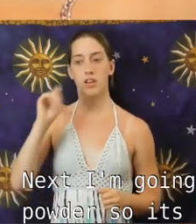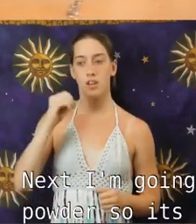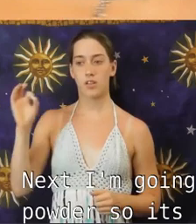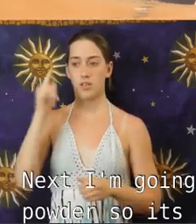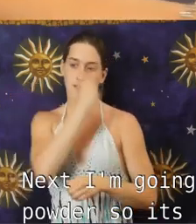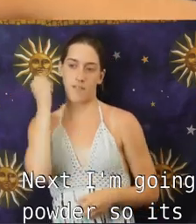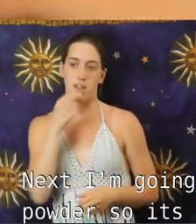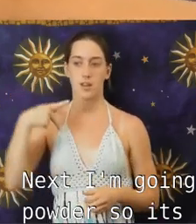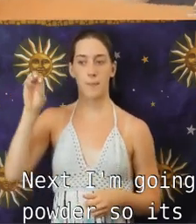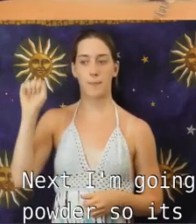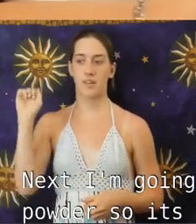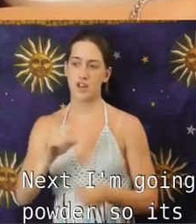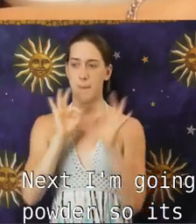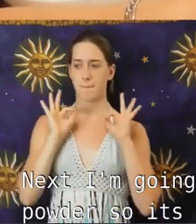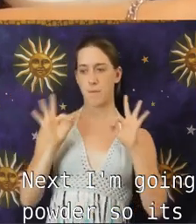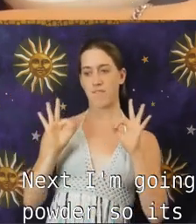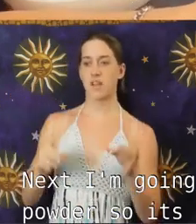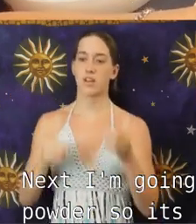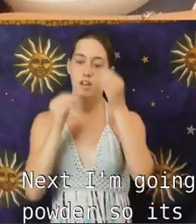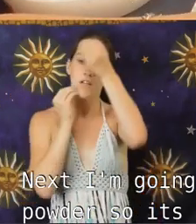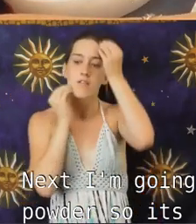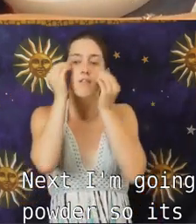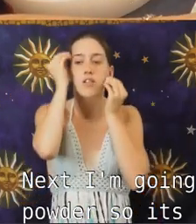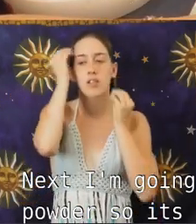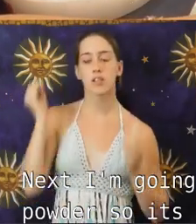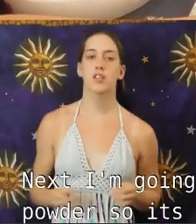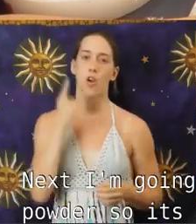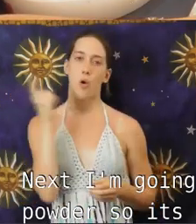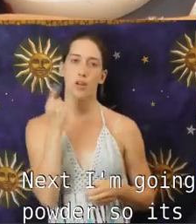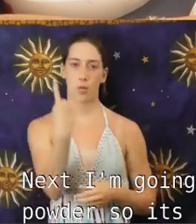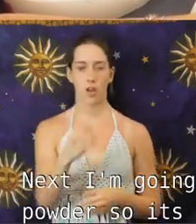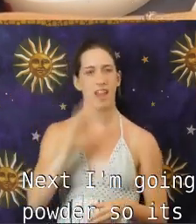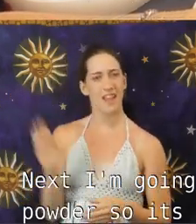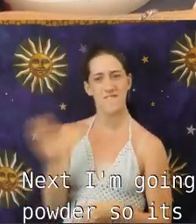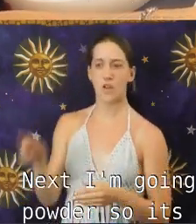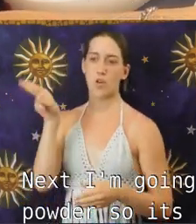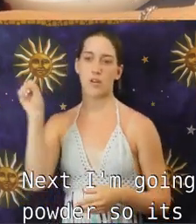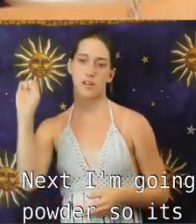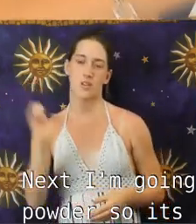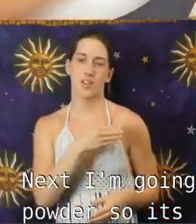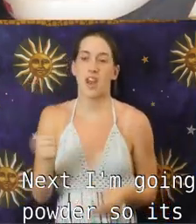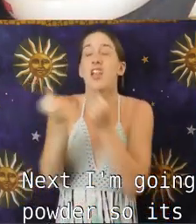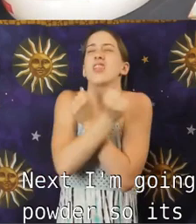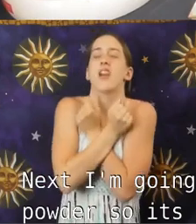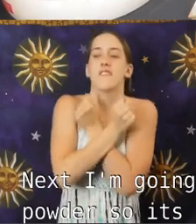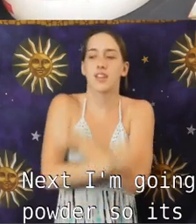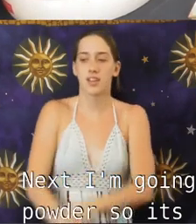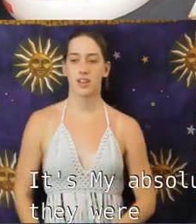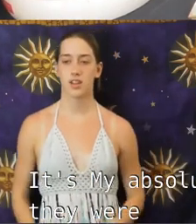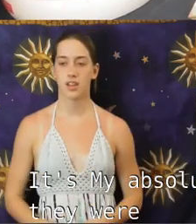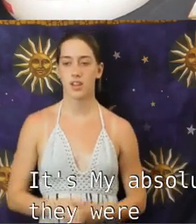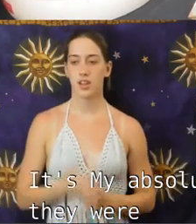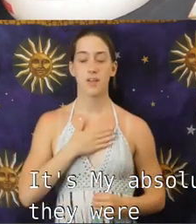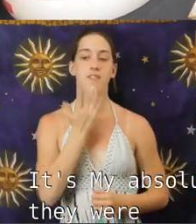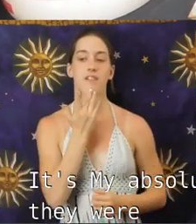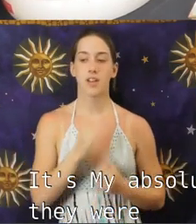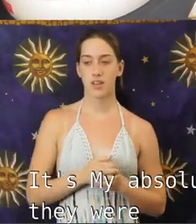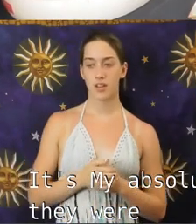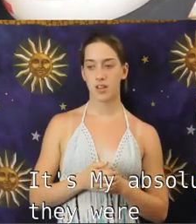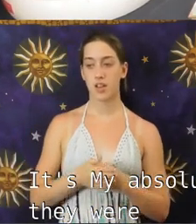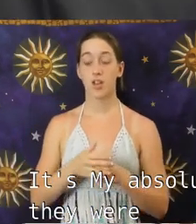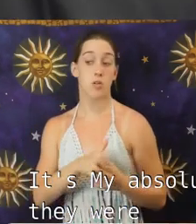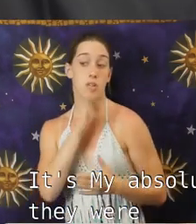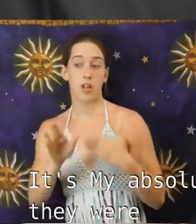Next, I'm going in with the Too Faced Peach Perfect Setting Powder. So the only setting powder I've ever used. It's my absolute